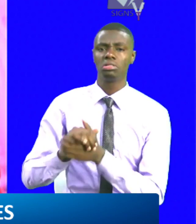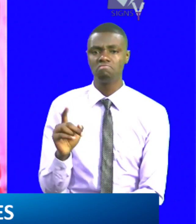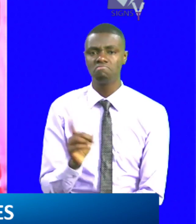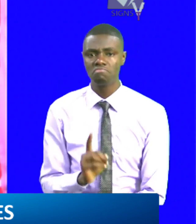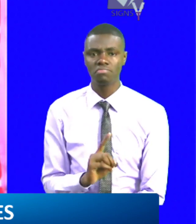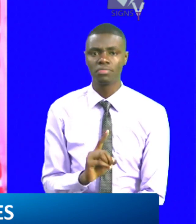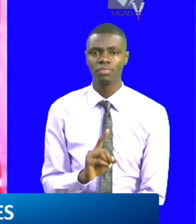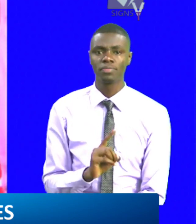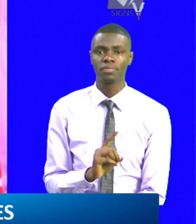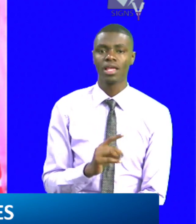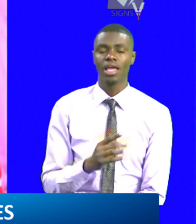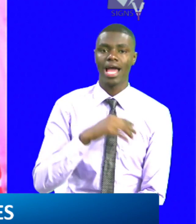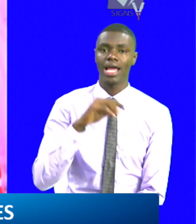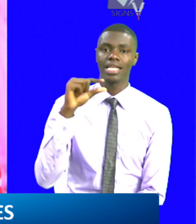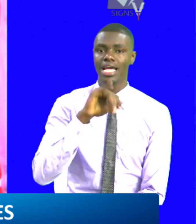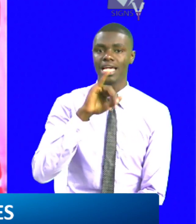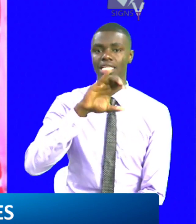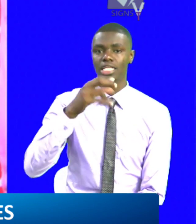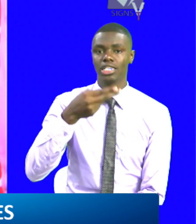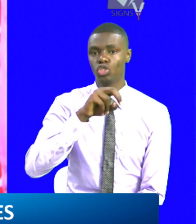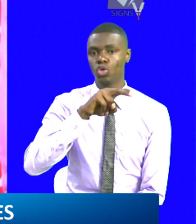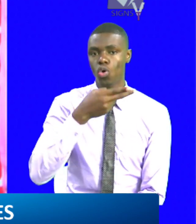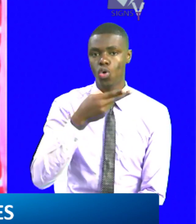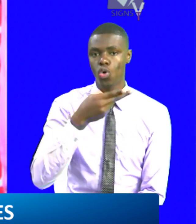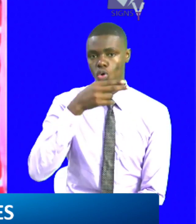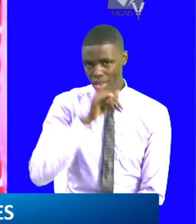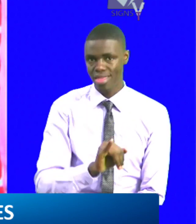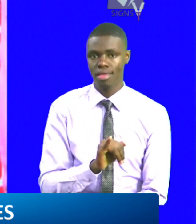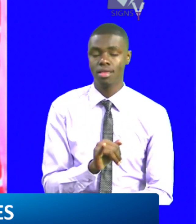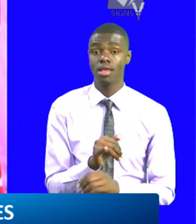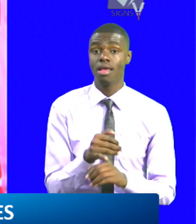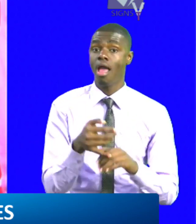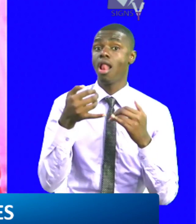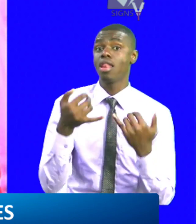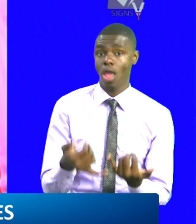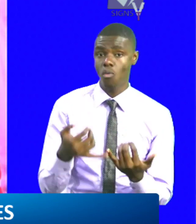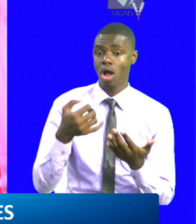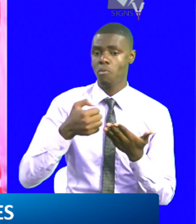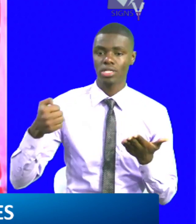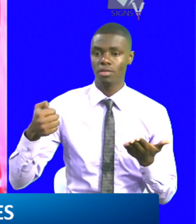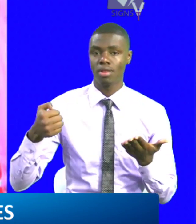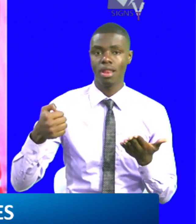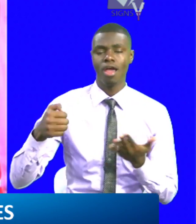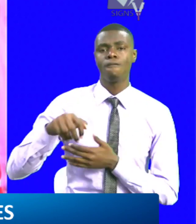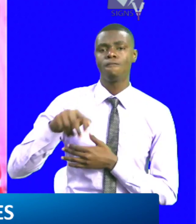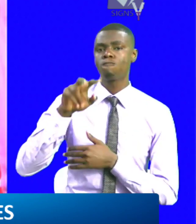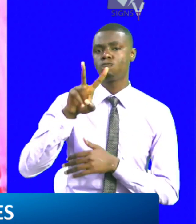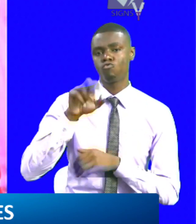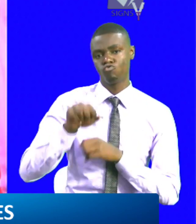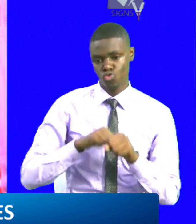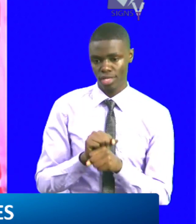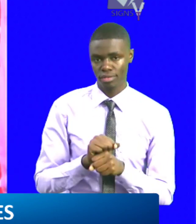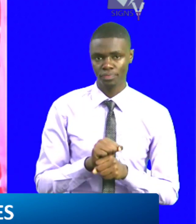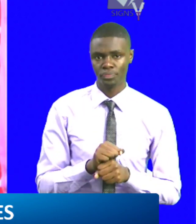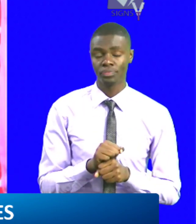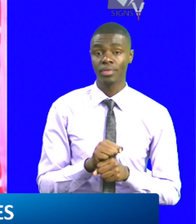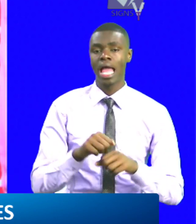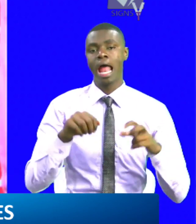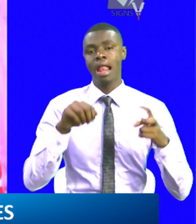political parties. Dispute Tribunal confirms Kanini Kega as Jubilee Party Secretary General. Now the political